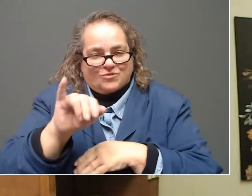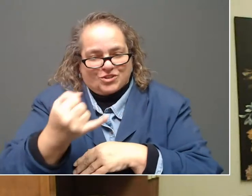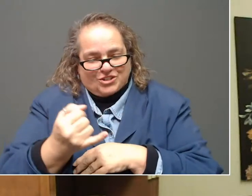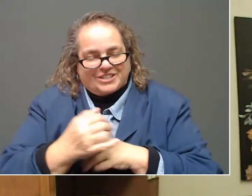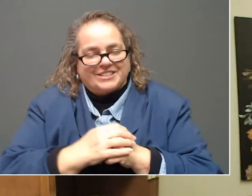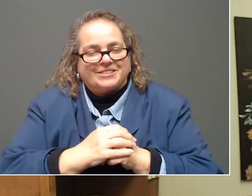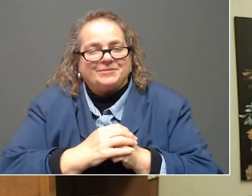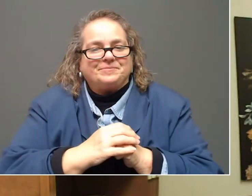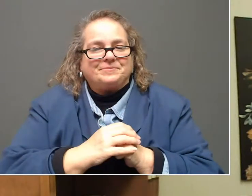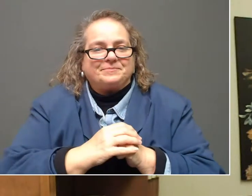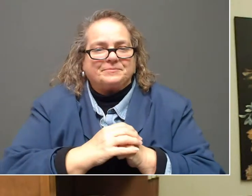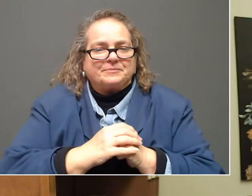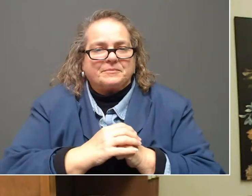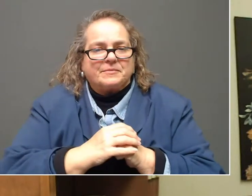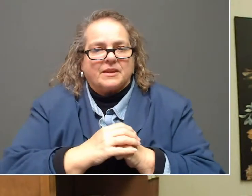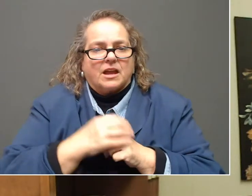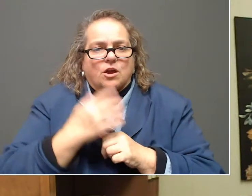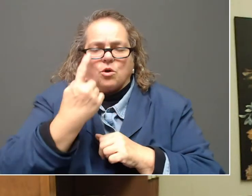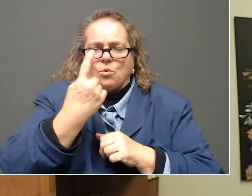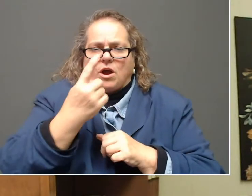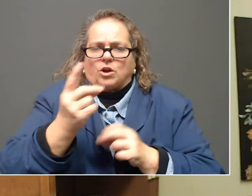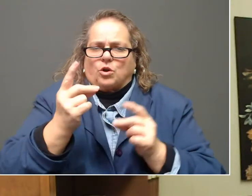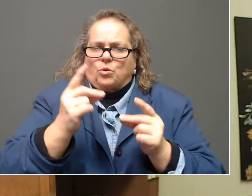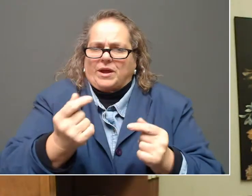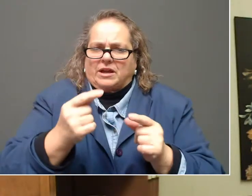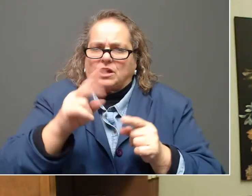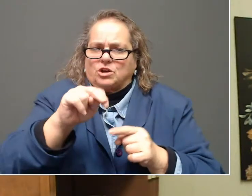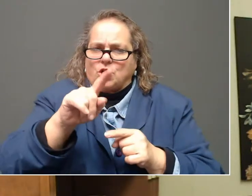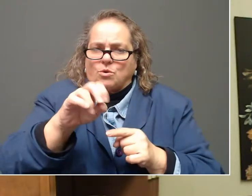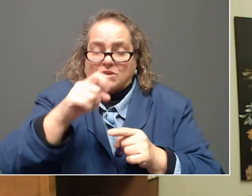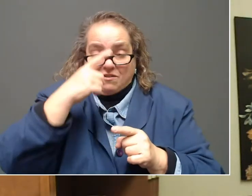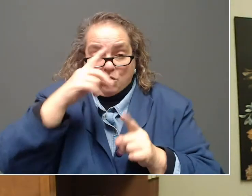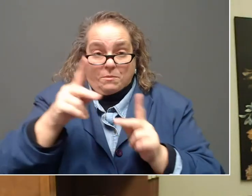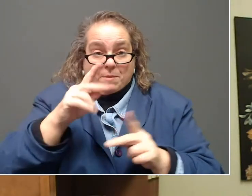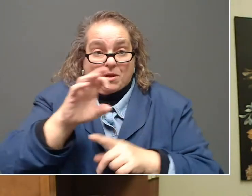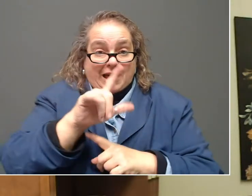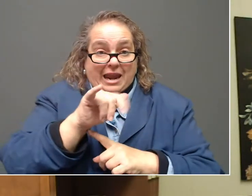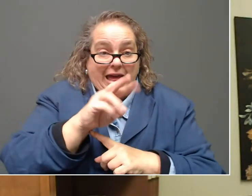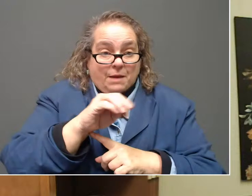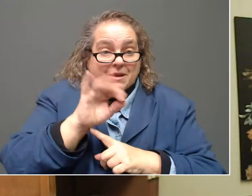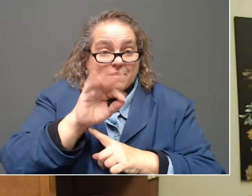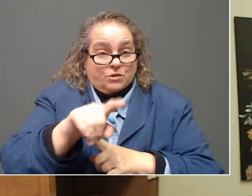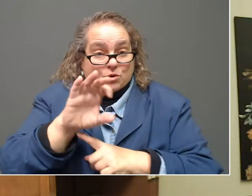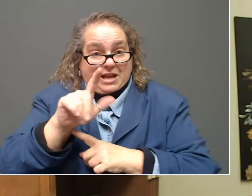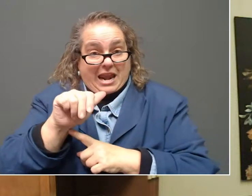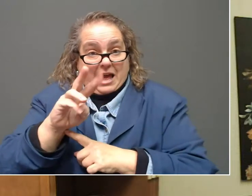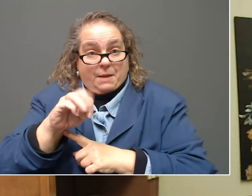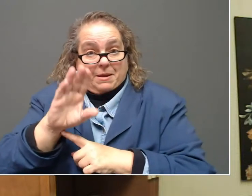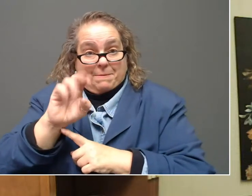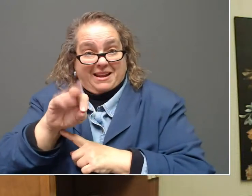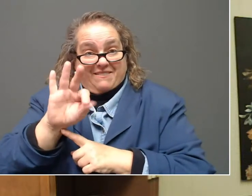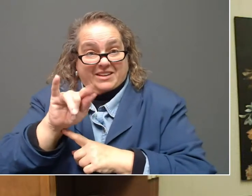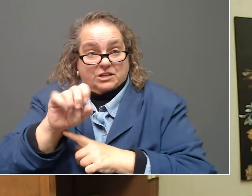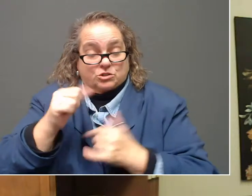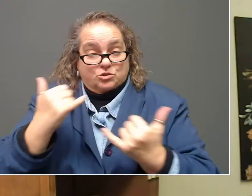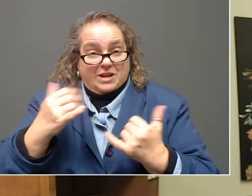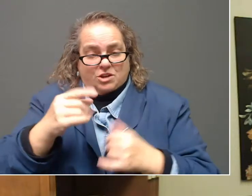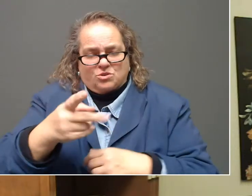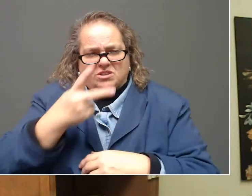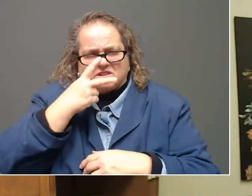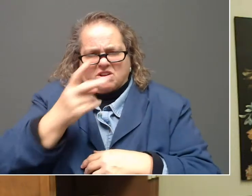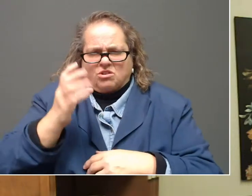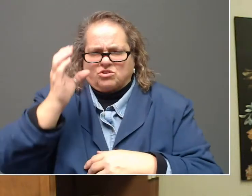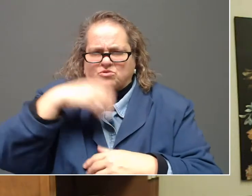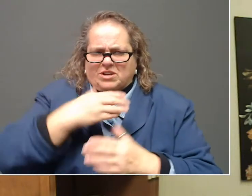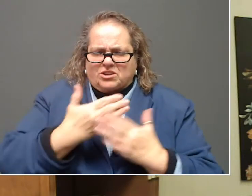We'll now go to Amy Cubbage, who will give you an update on our efforts to help those still waiting